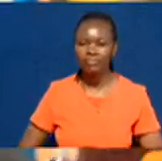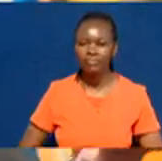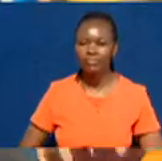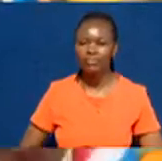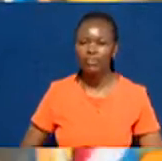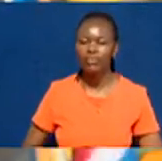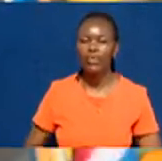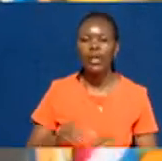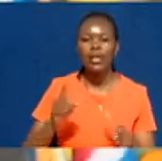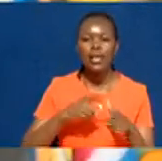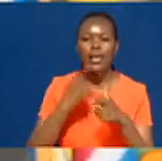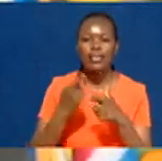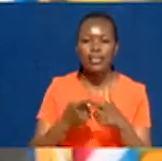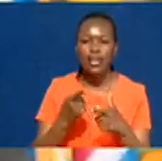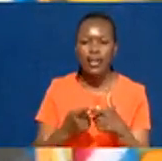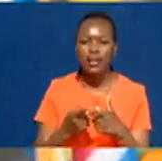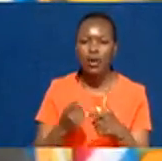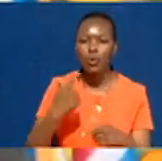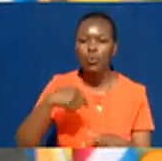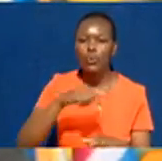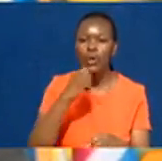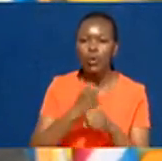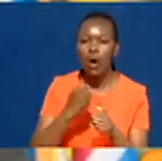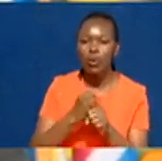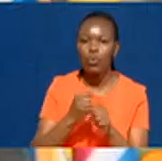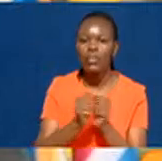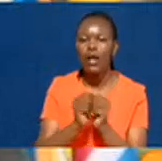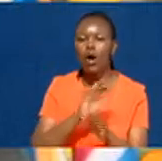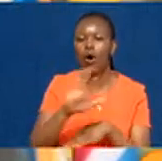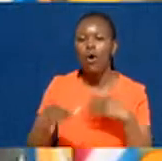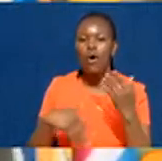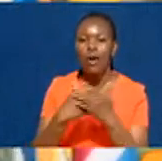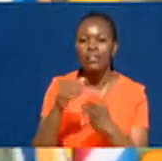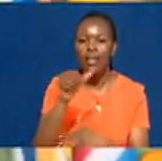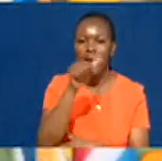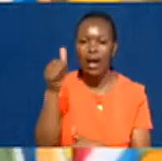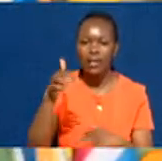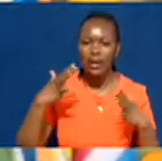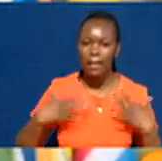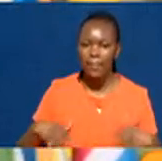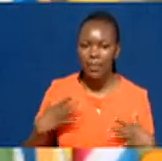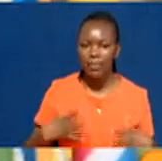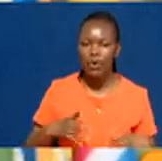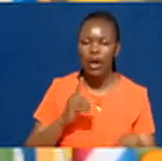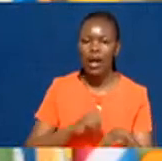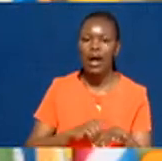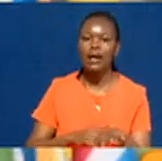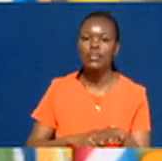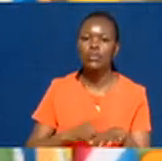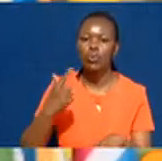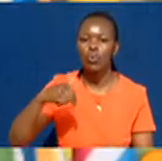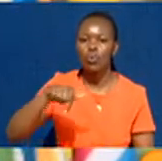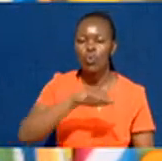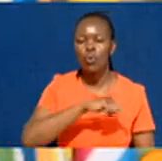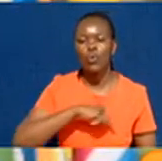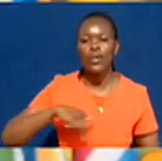We will then be working with all the other people as we